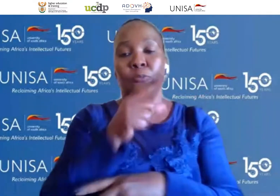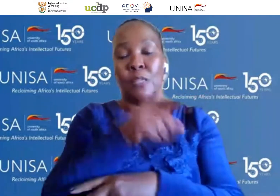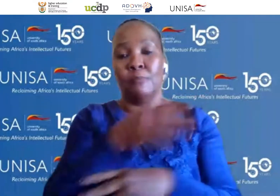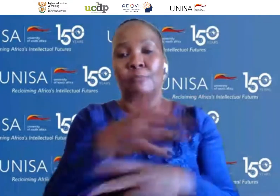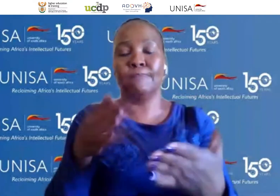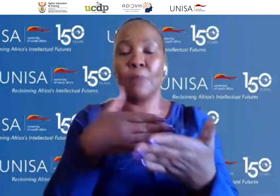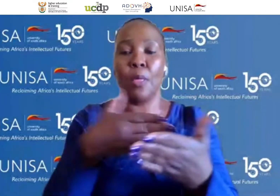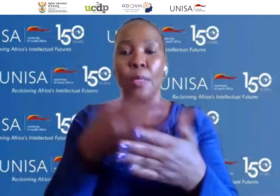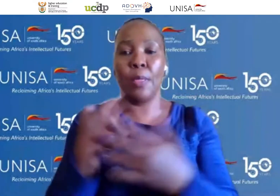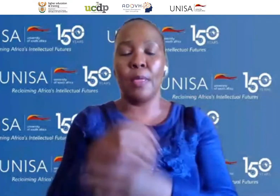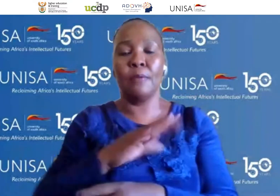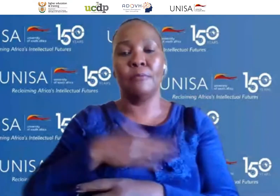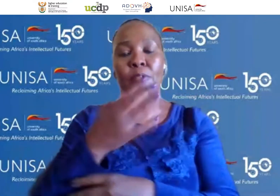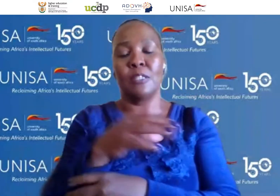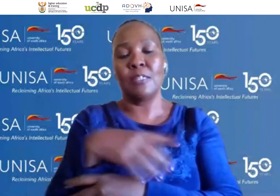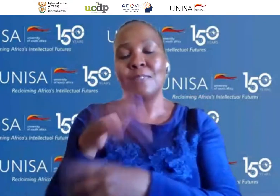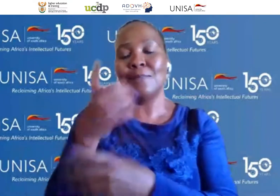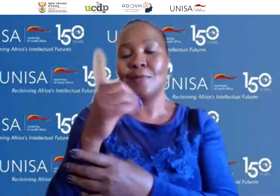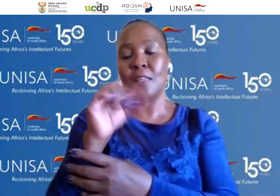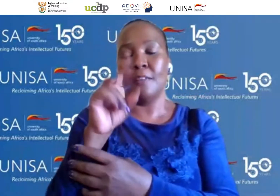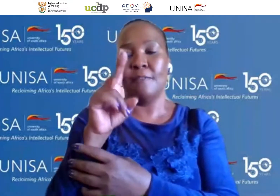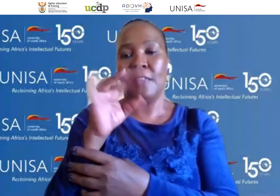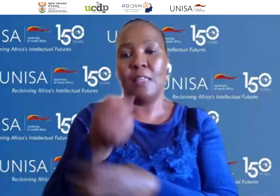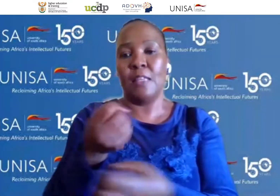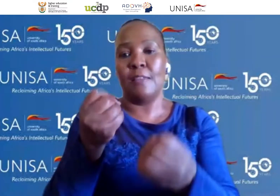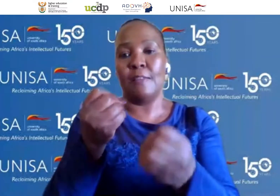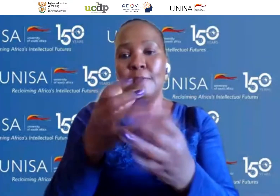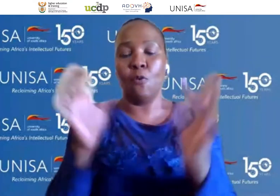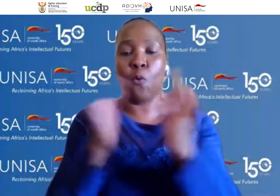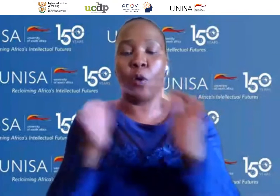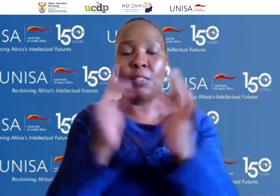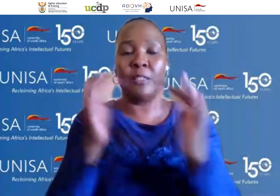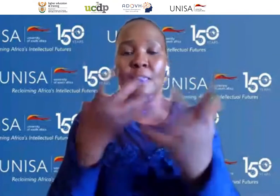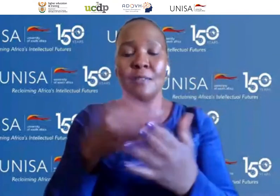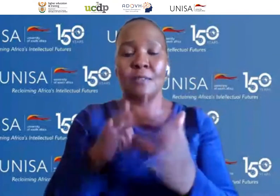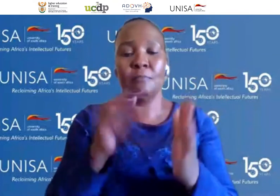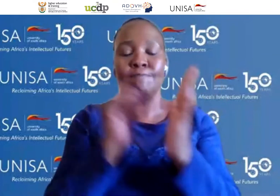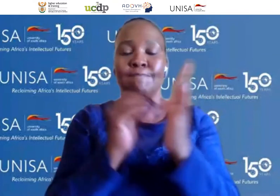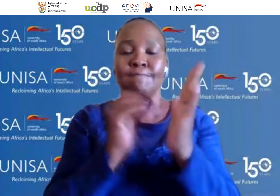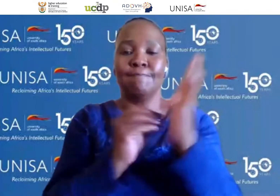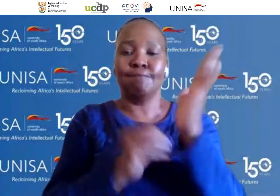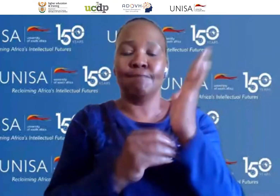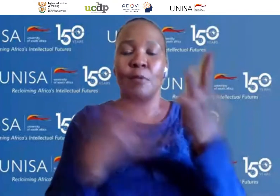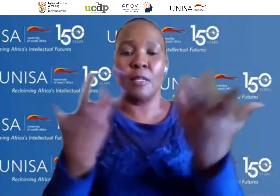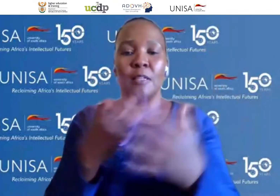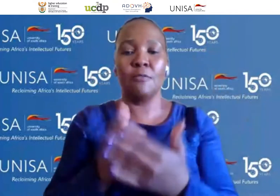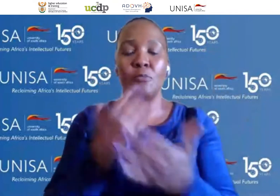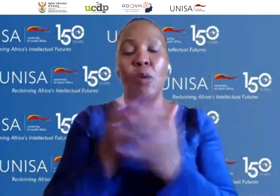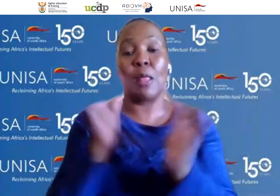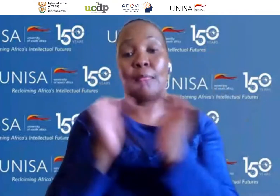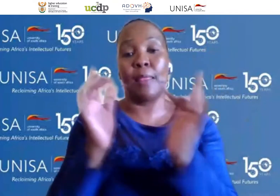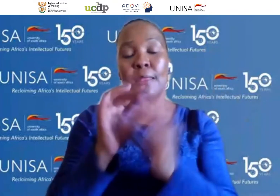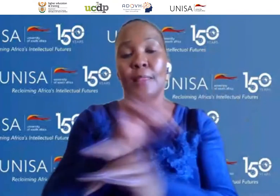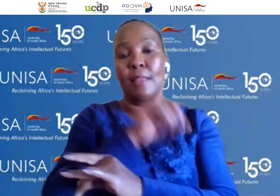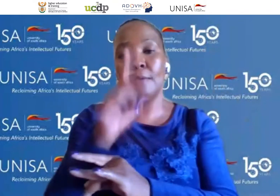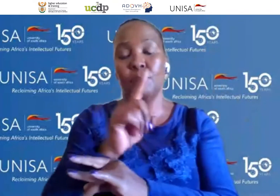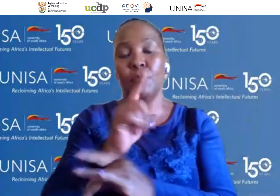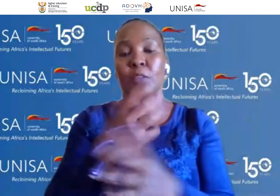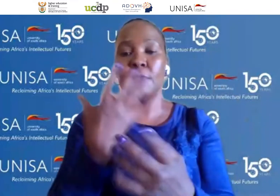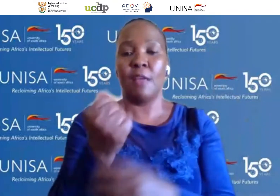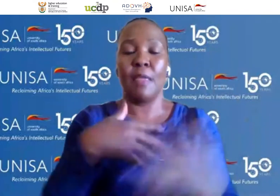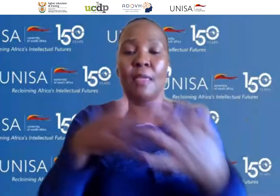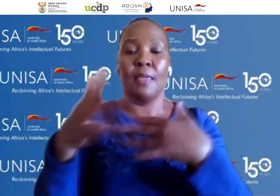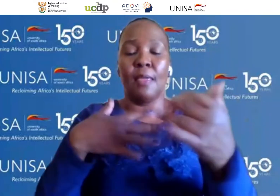throw up the number on the screen so that you can see the number, take it down, and we will then be able to contact them if you have